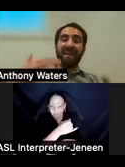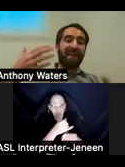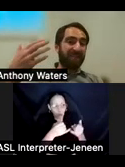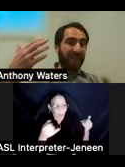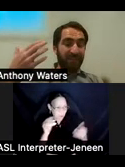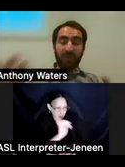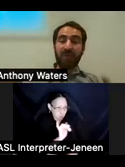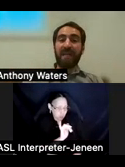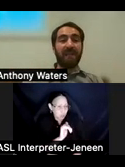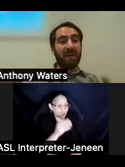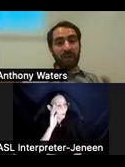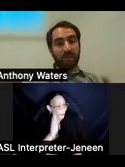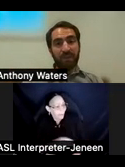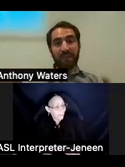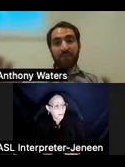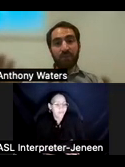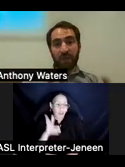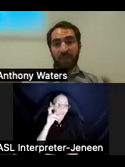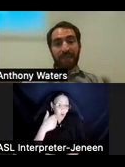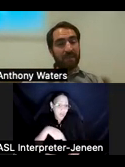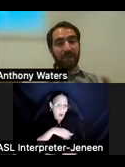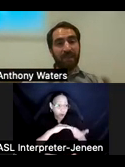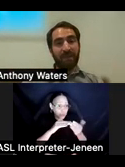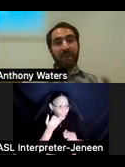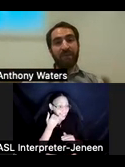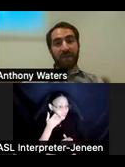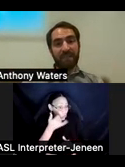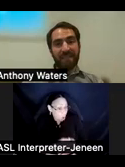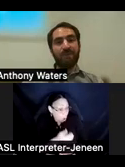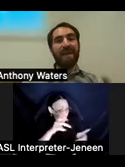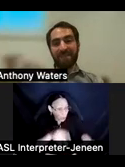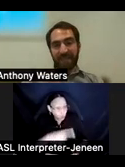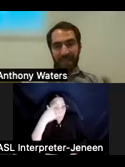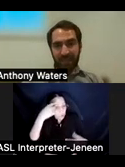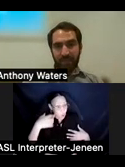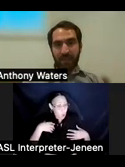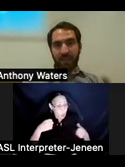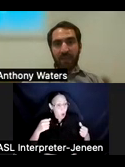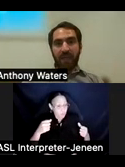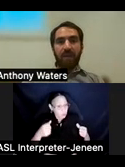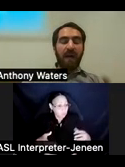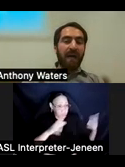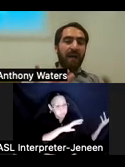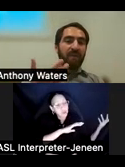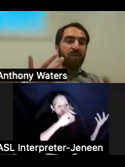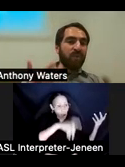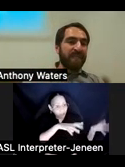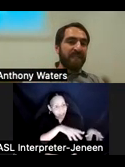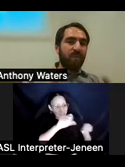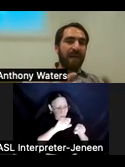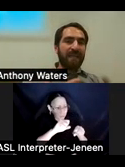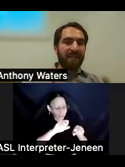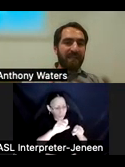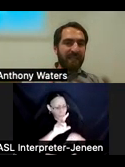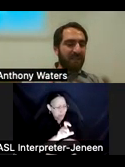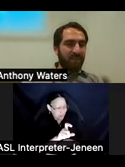hey, I've heard that in our community, if you call about somebody in mental health crisis, that you have to take them. The reason